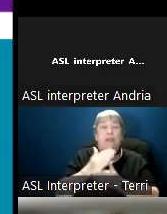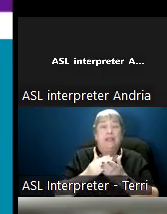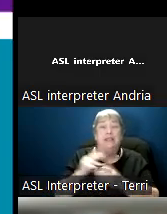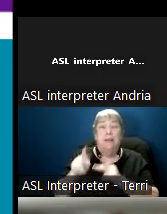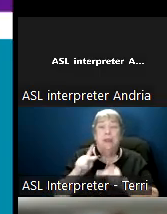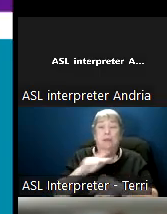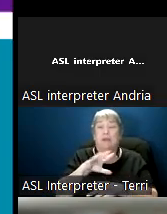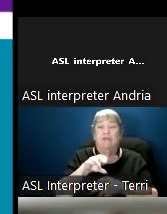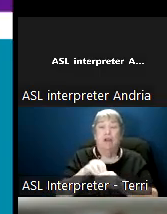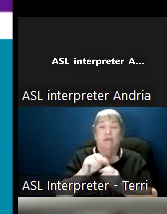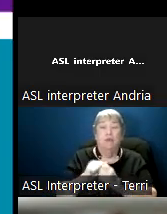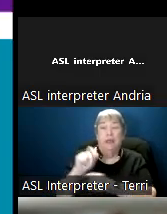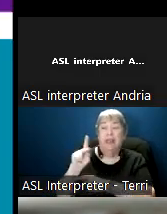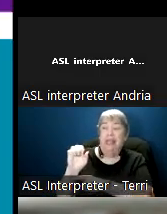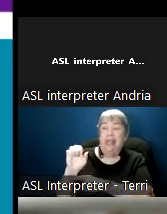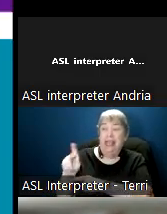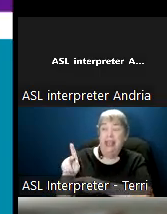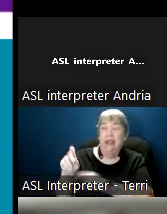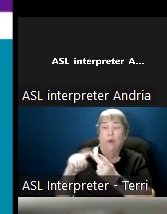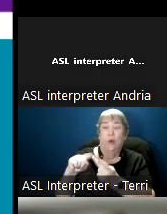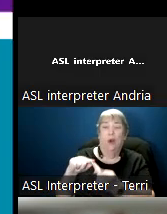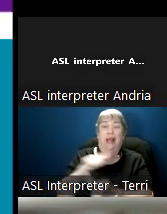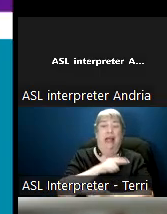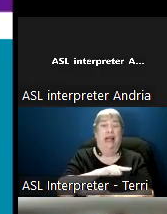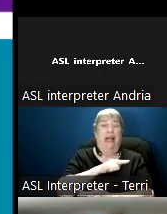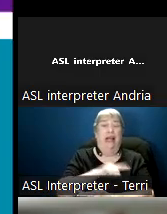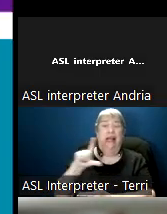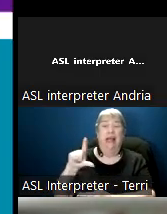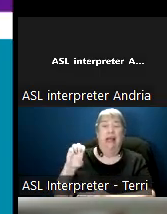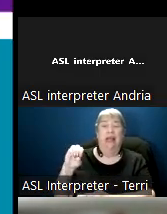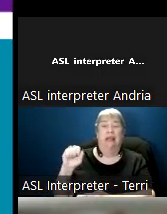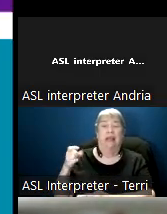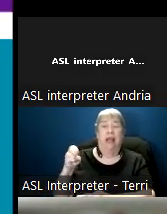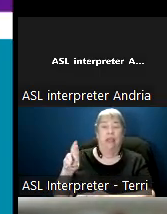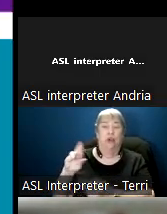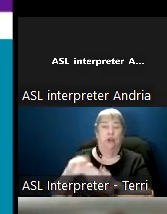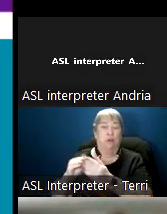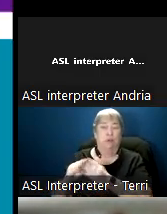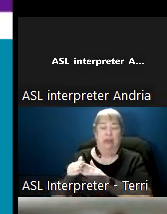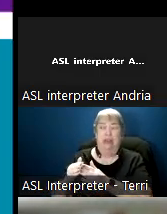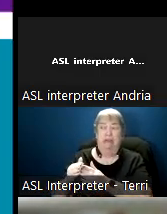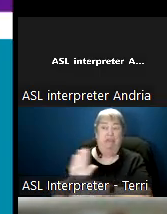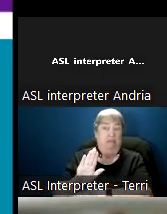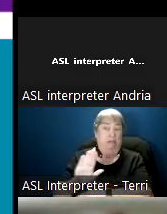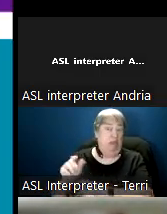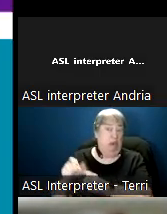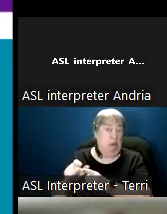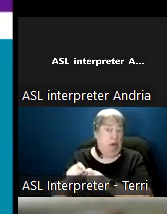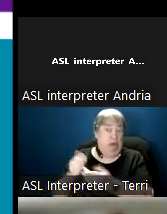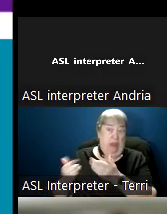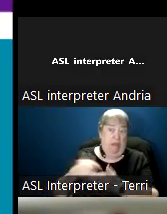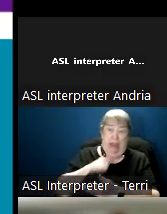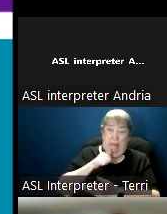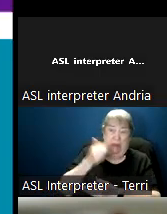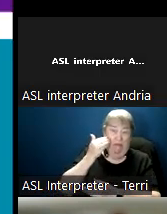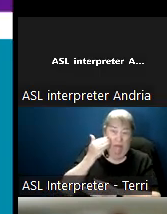leather community that may use terminology that you're not aware of. And so it's important to learn those things. We